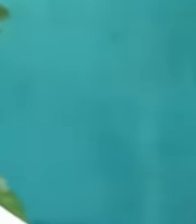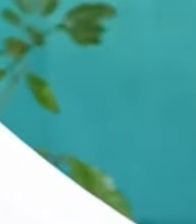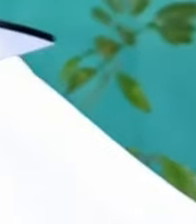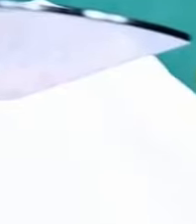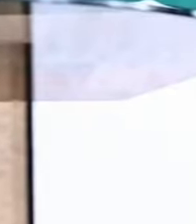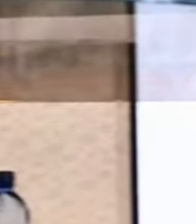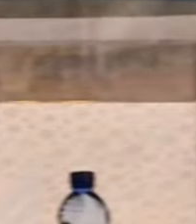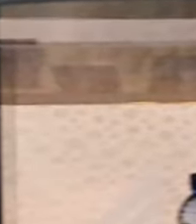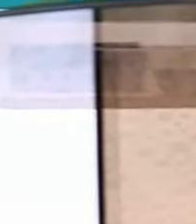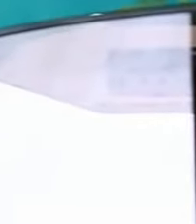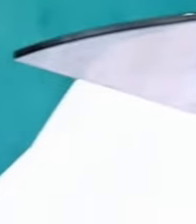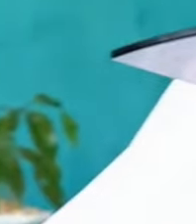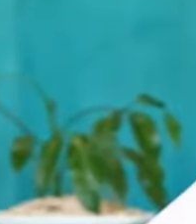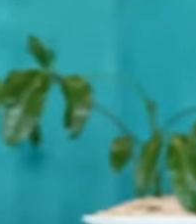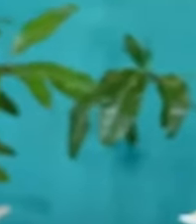Do you know shame of sin?